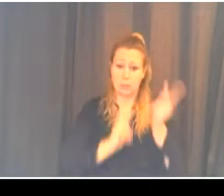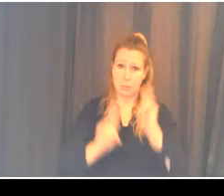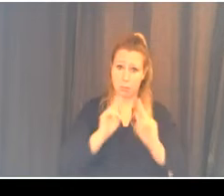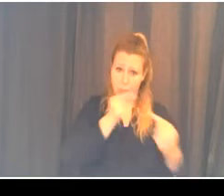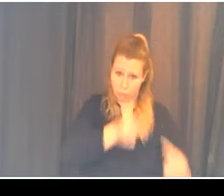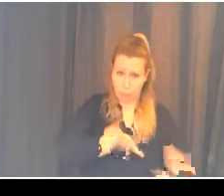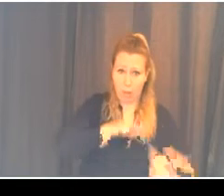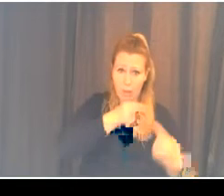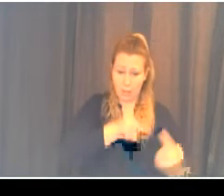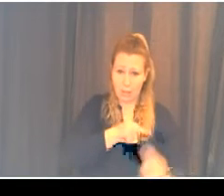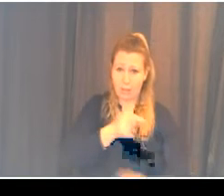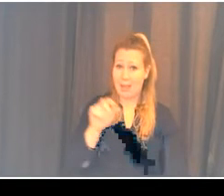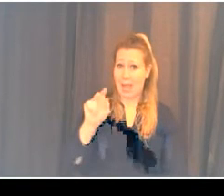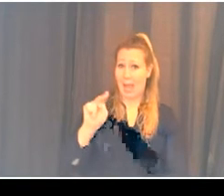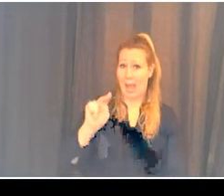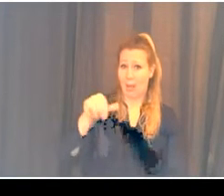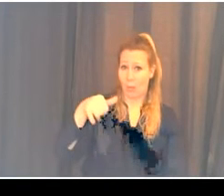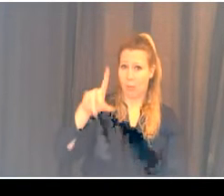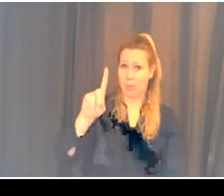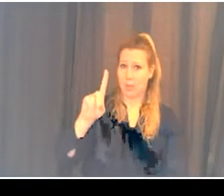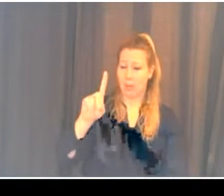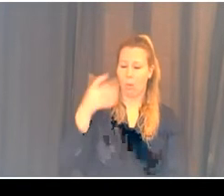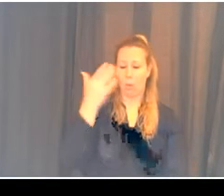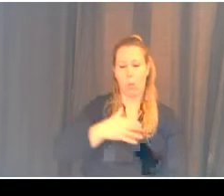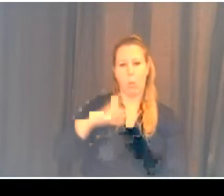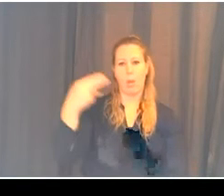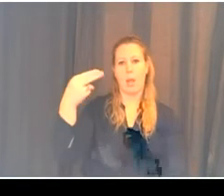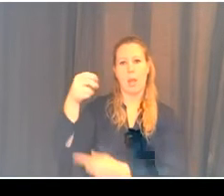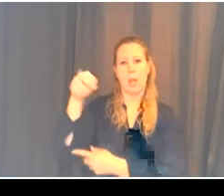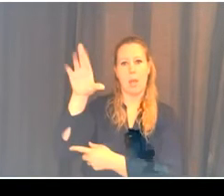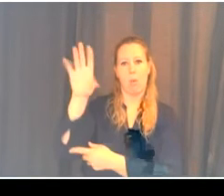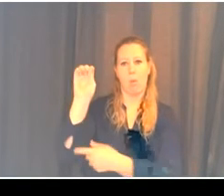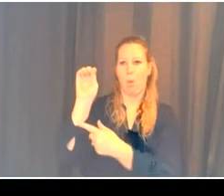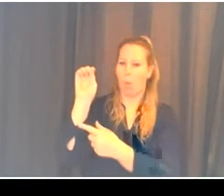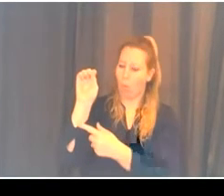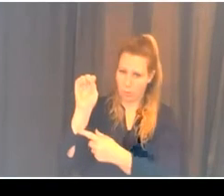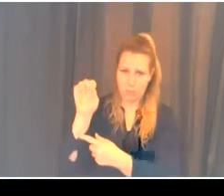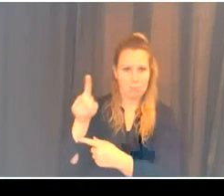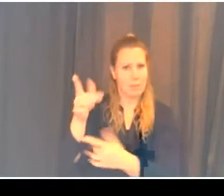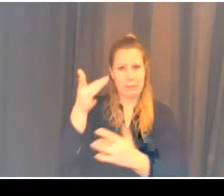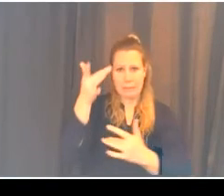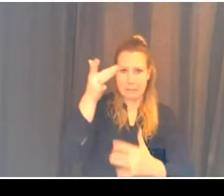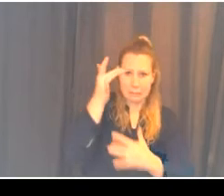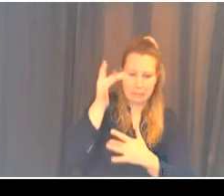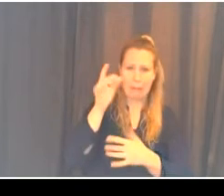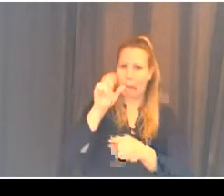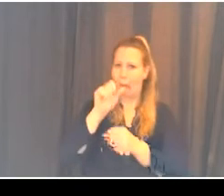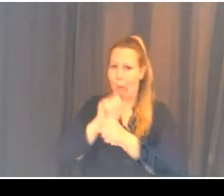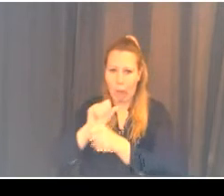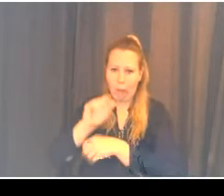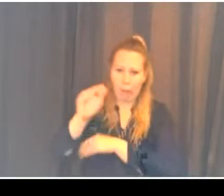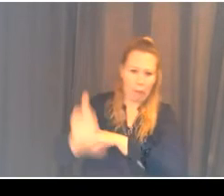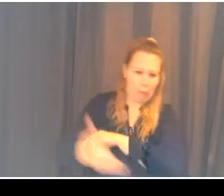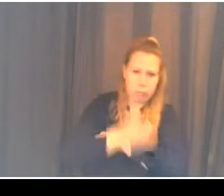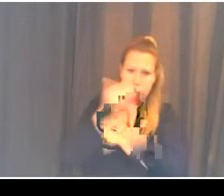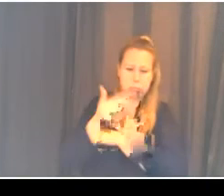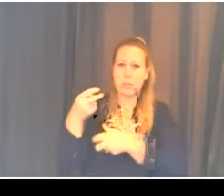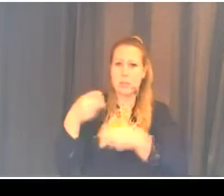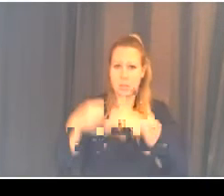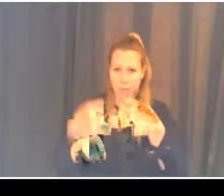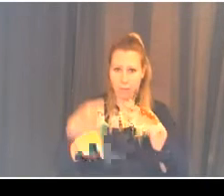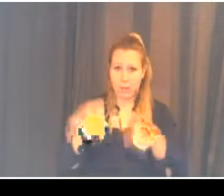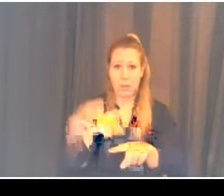police informants ranging from refusal to serve and enforce orders of protection and failure to arrest